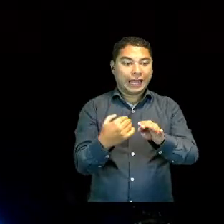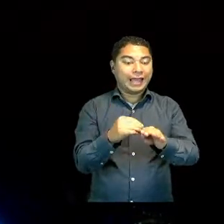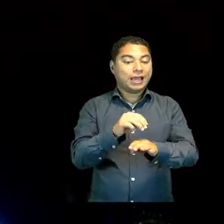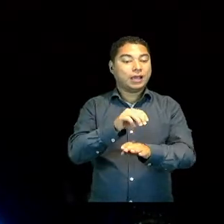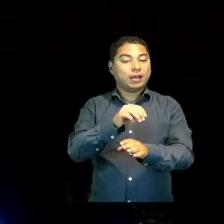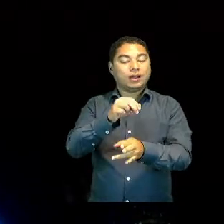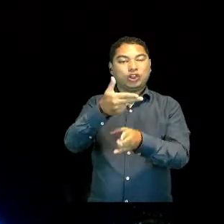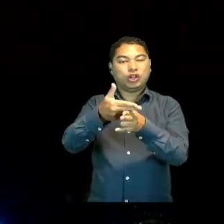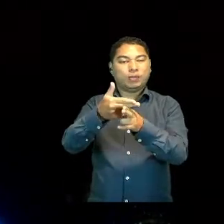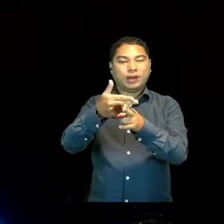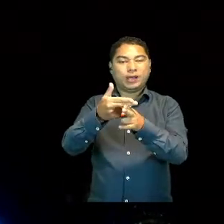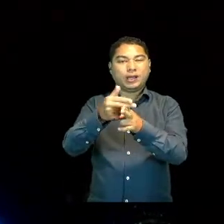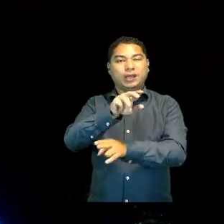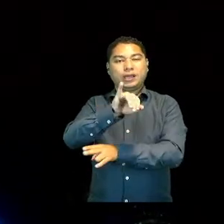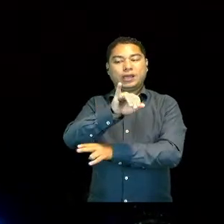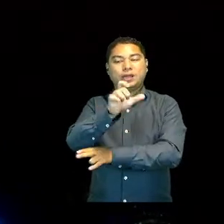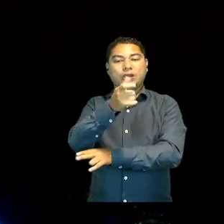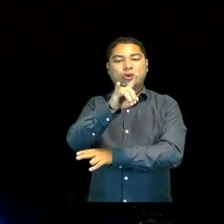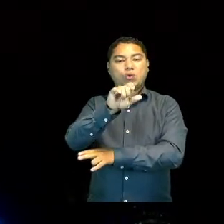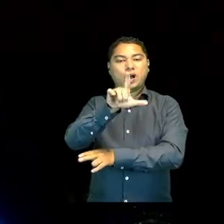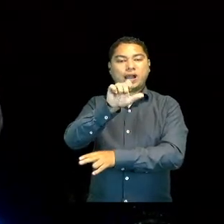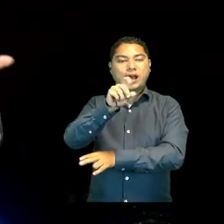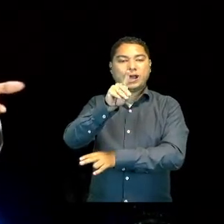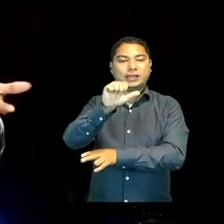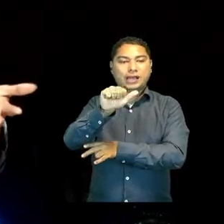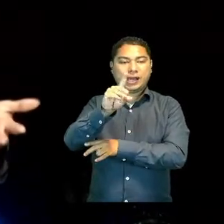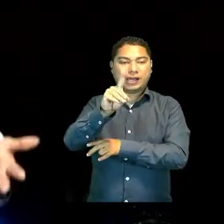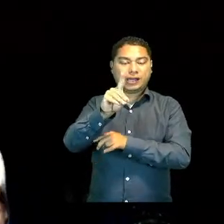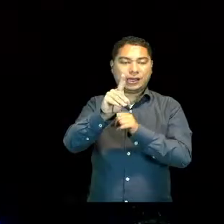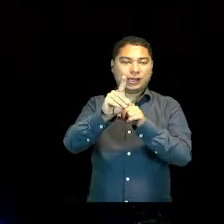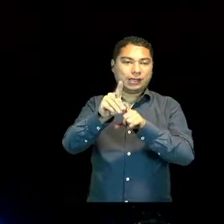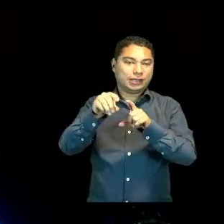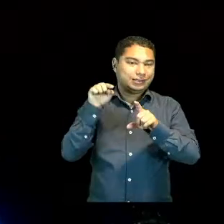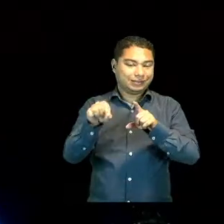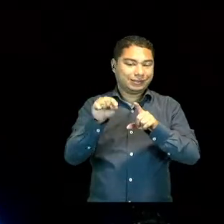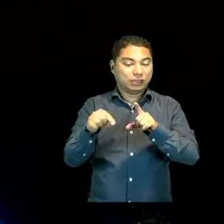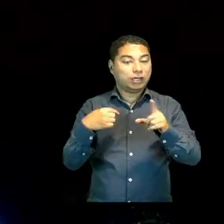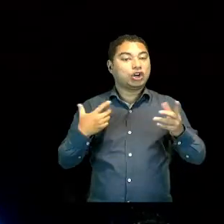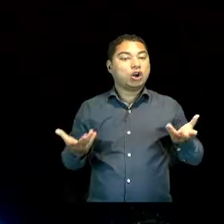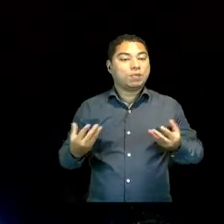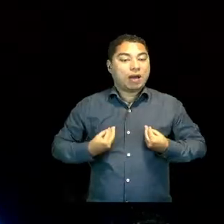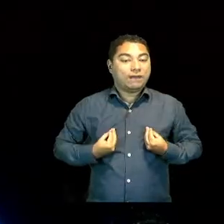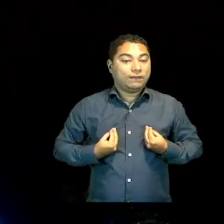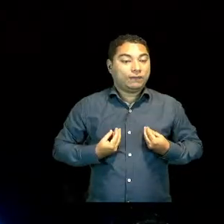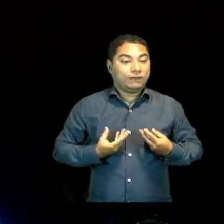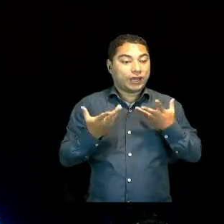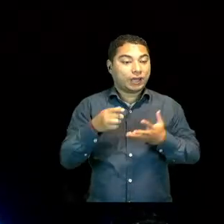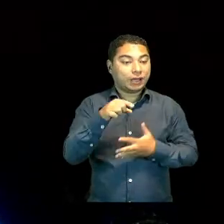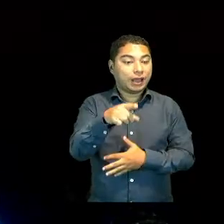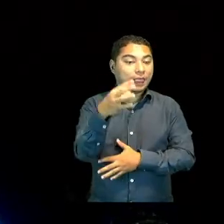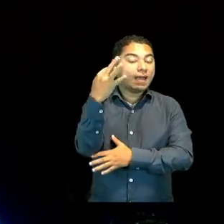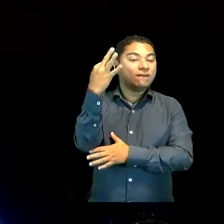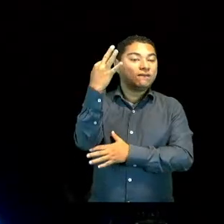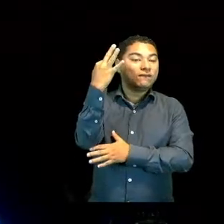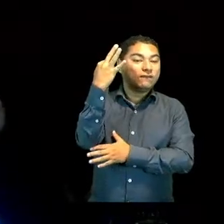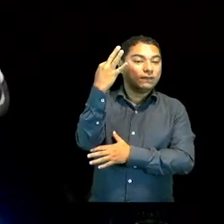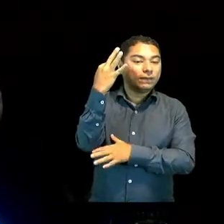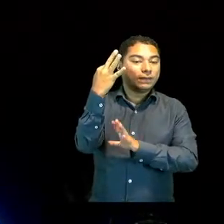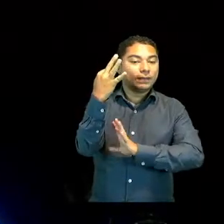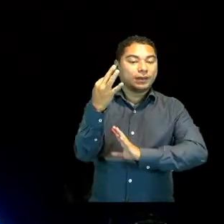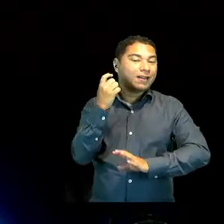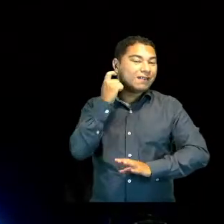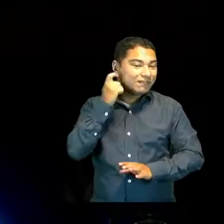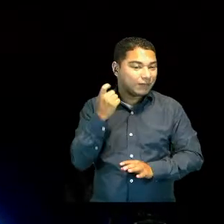right? And of course it is about Francia's life and her campaign for the presidency as